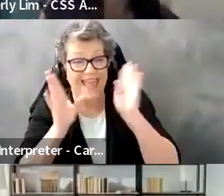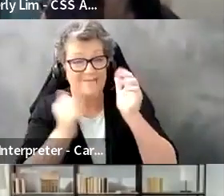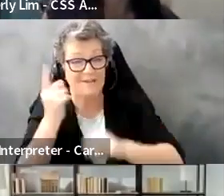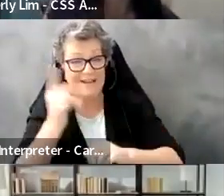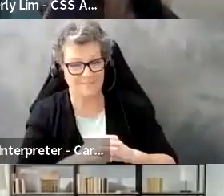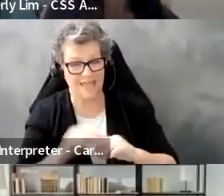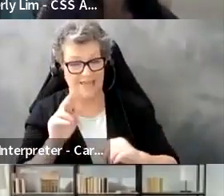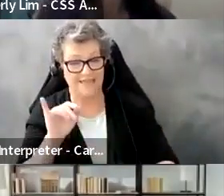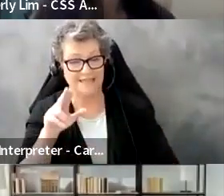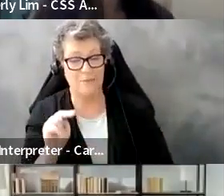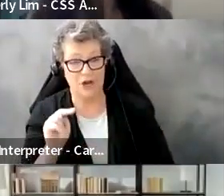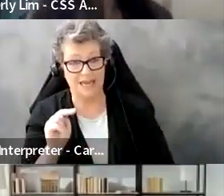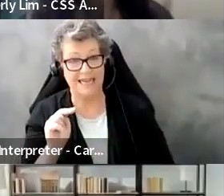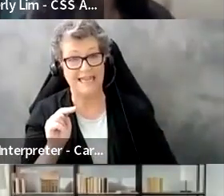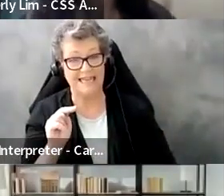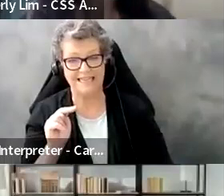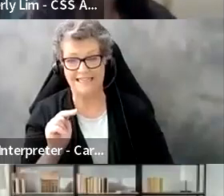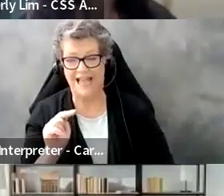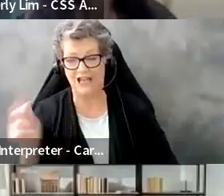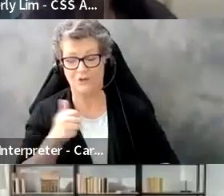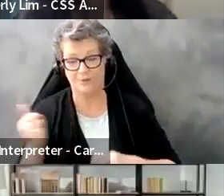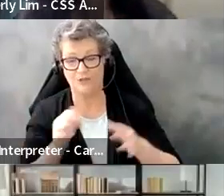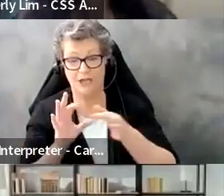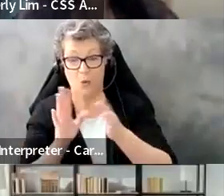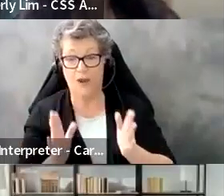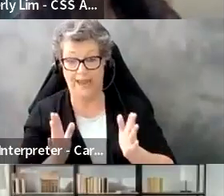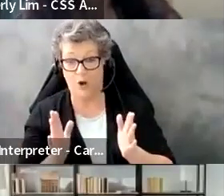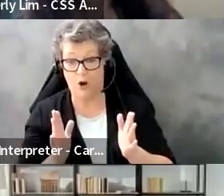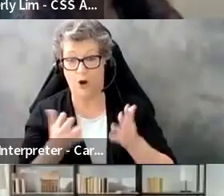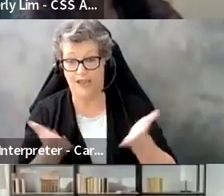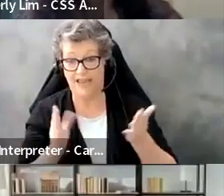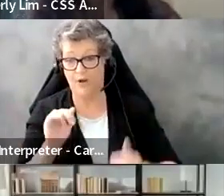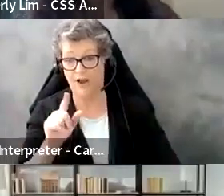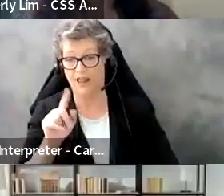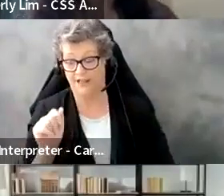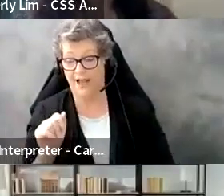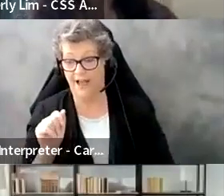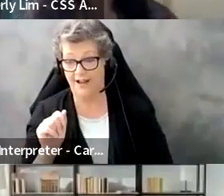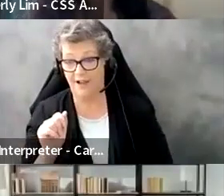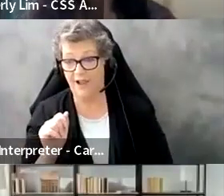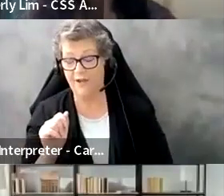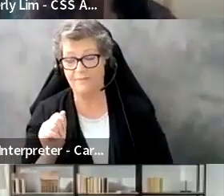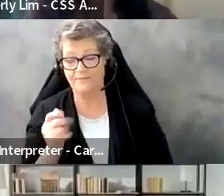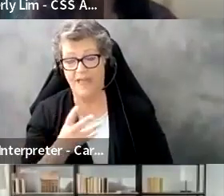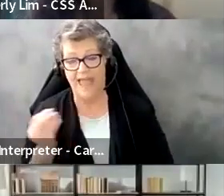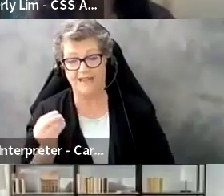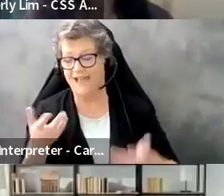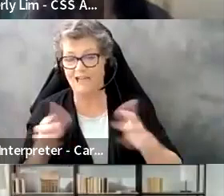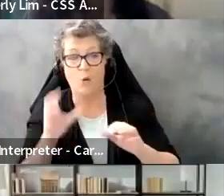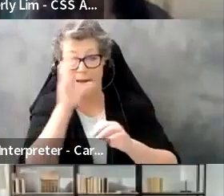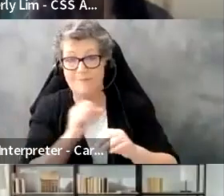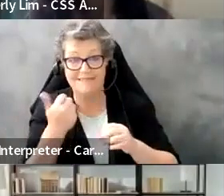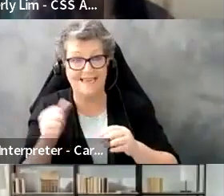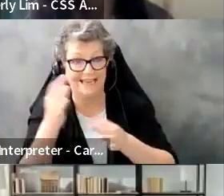This is Marty Eason. I'm a transportation coordinator here at ALTA Regional. I don't want to miss any